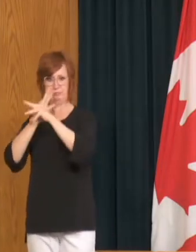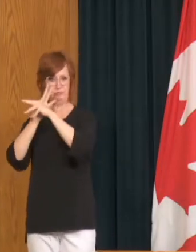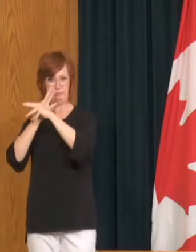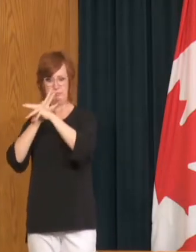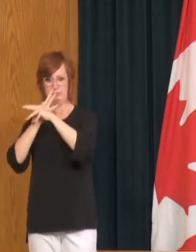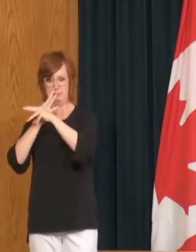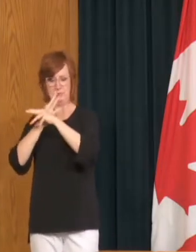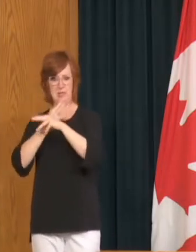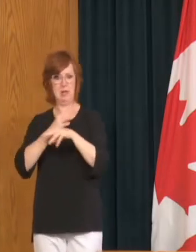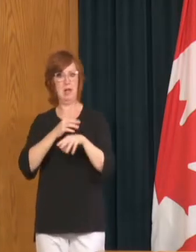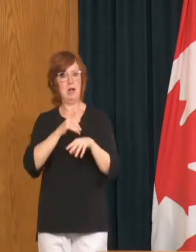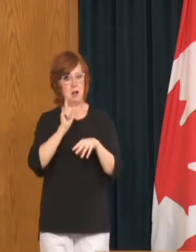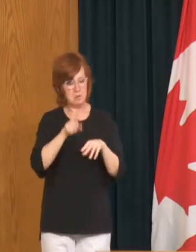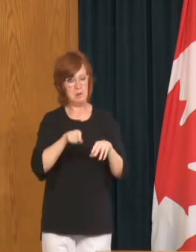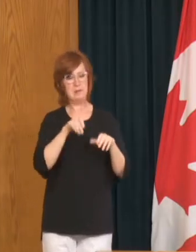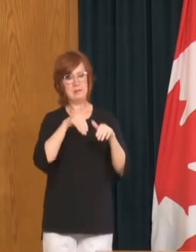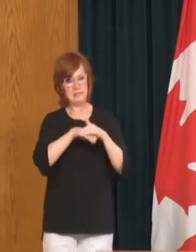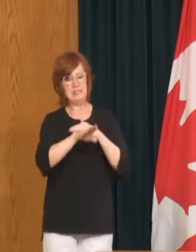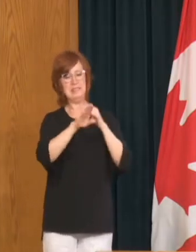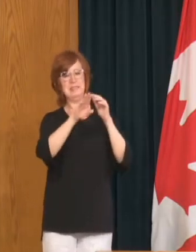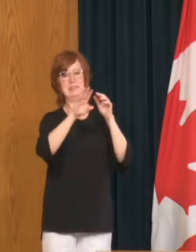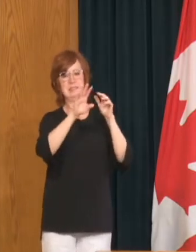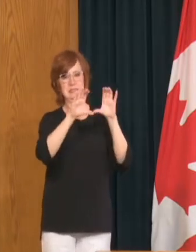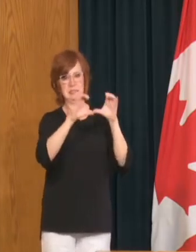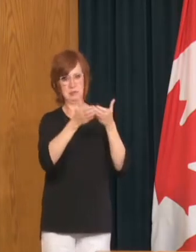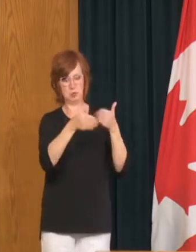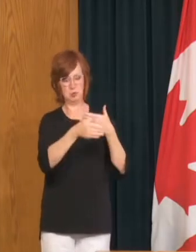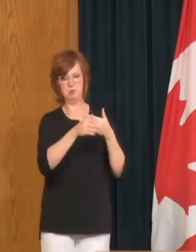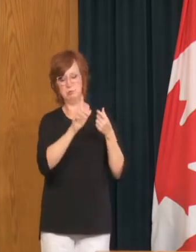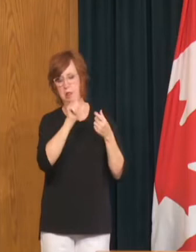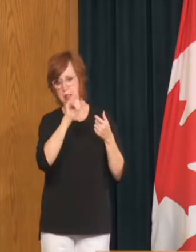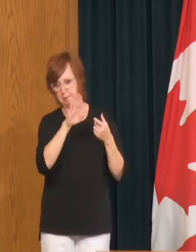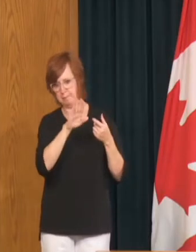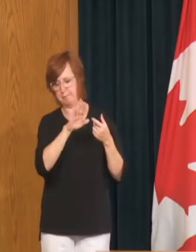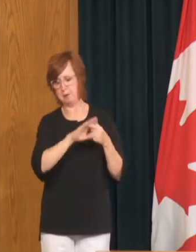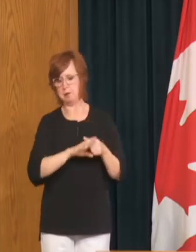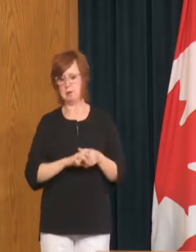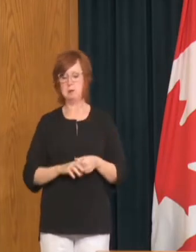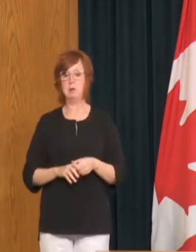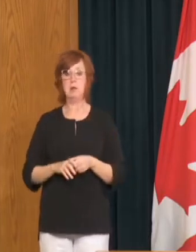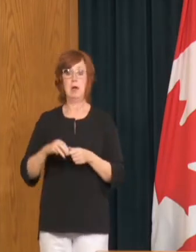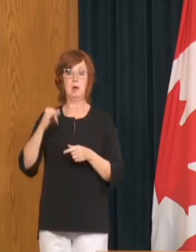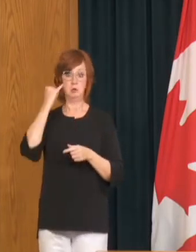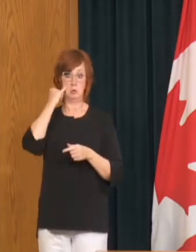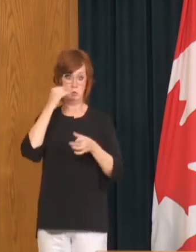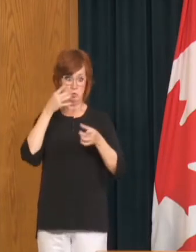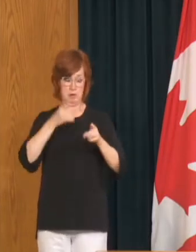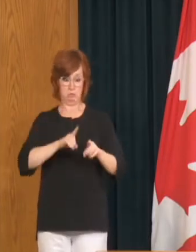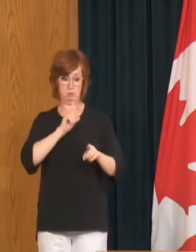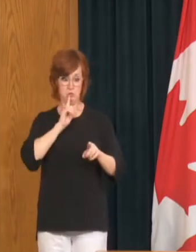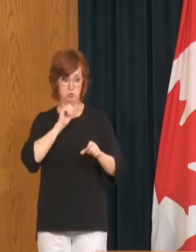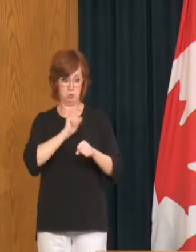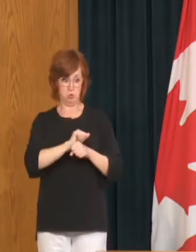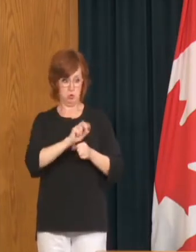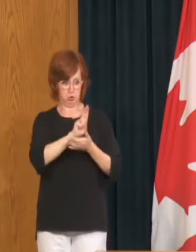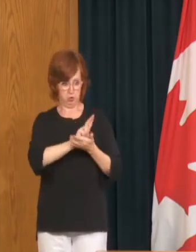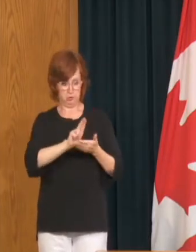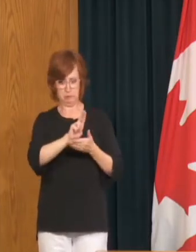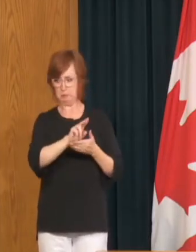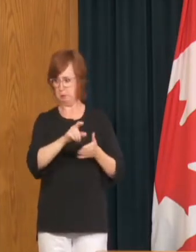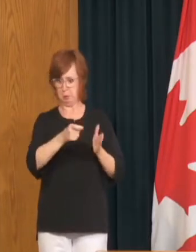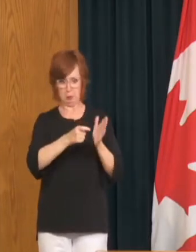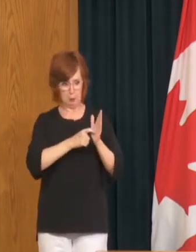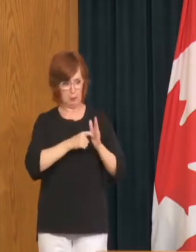in-class learning, but all in-class activities will be done in a safe manner. And the basic principles of that, of course, is that, like in everything